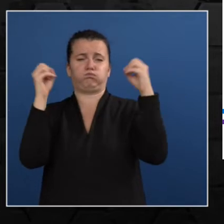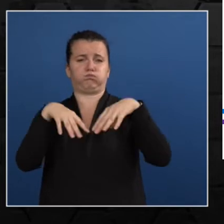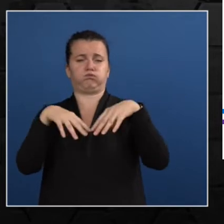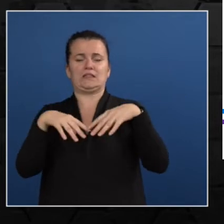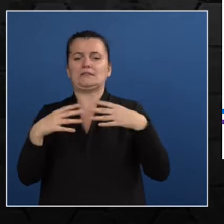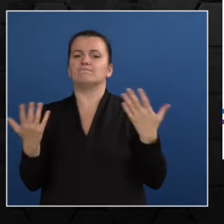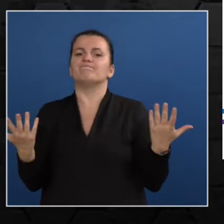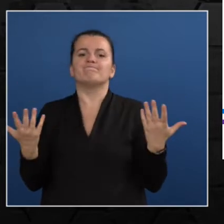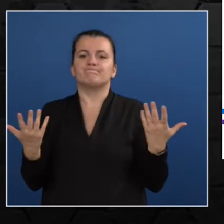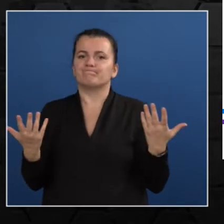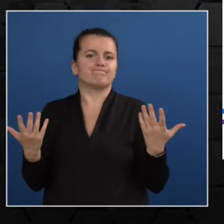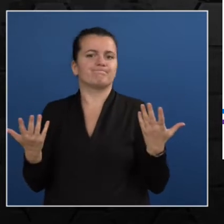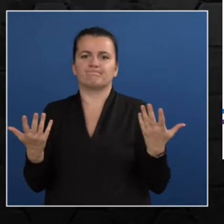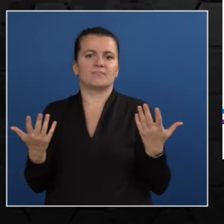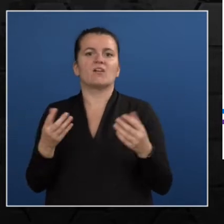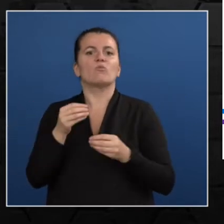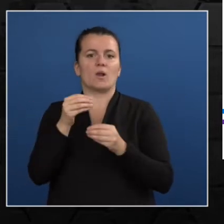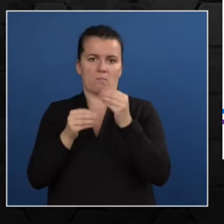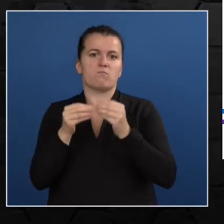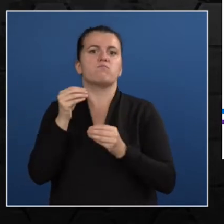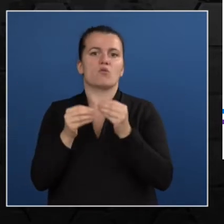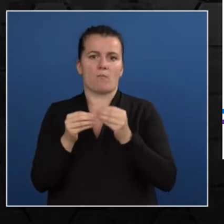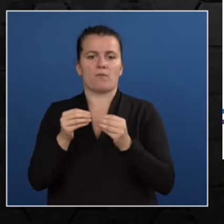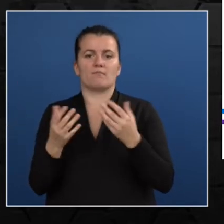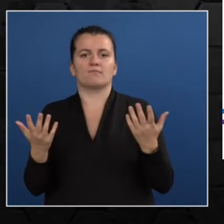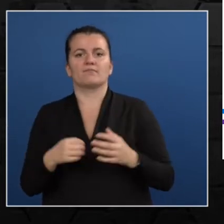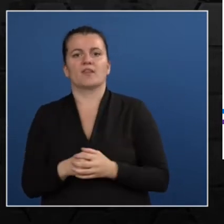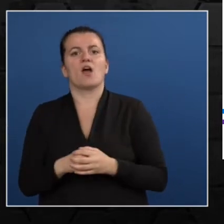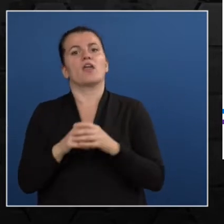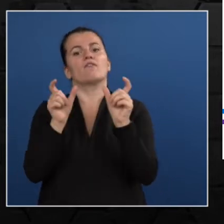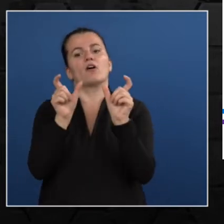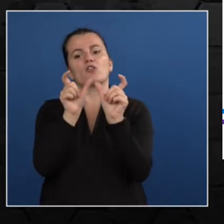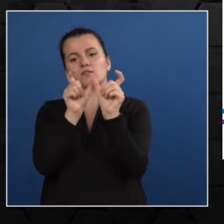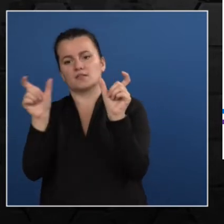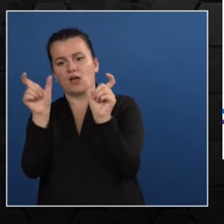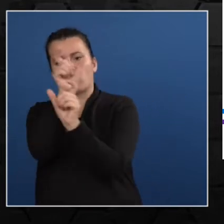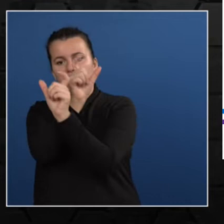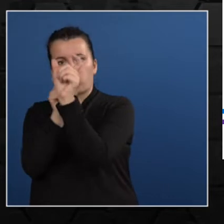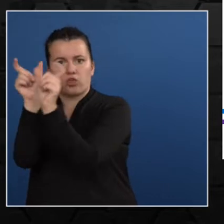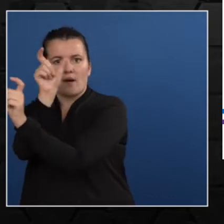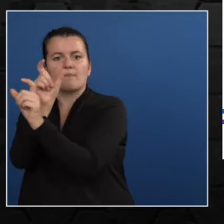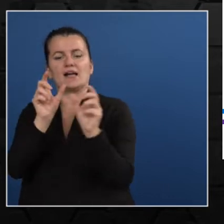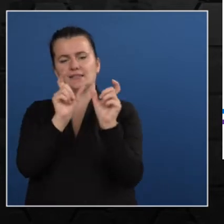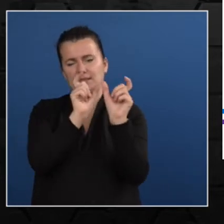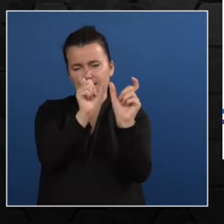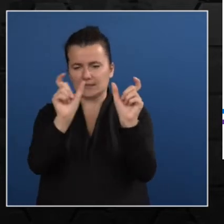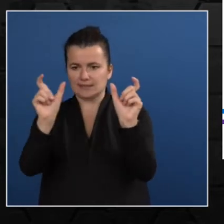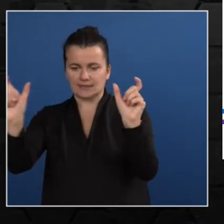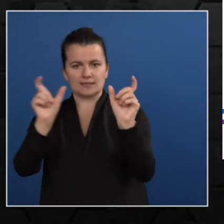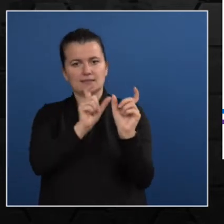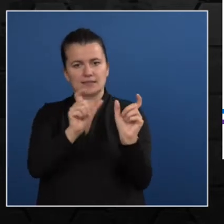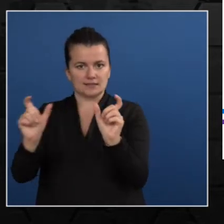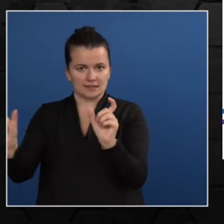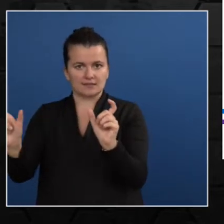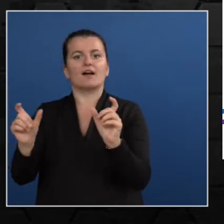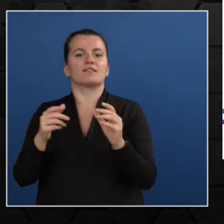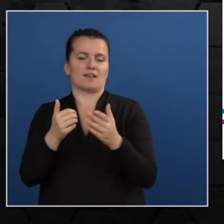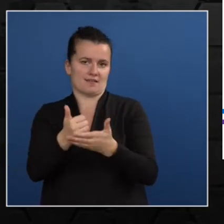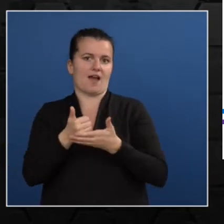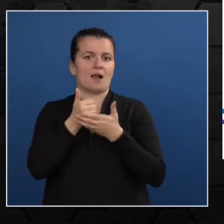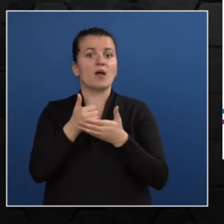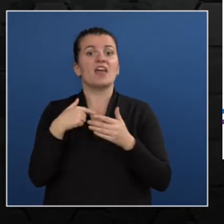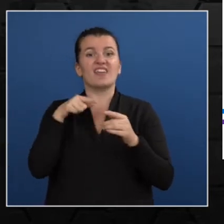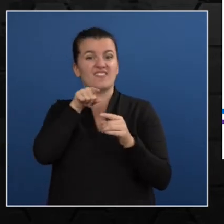you will see issues by the end of the pipeline, and by that time you have wasted your precious time